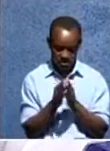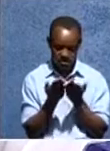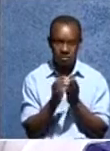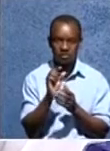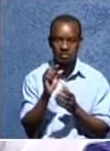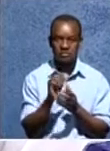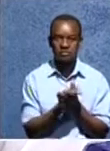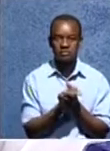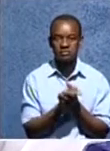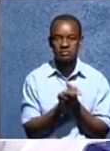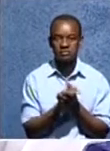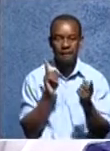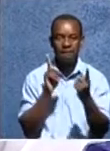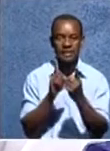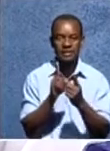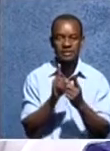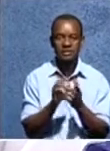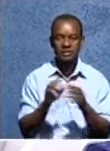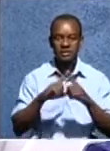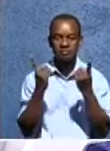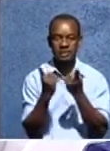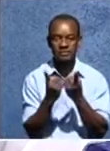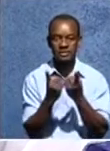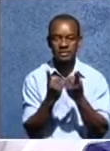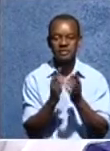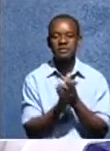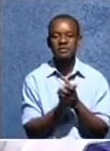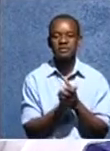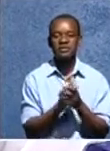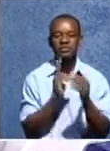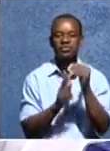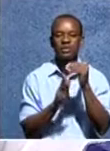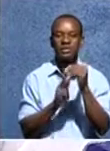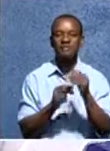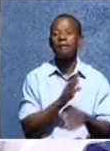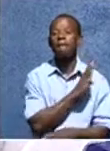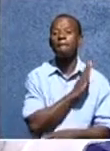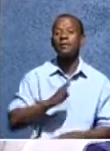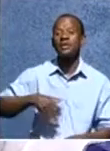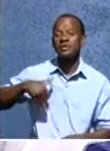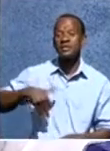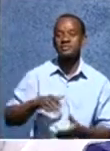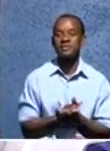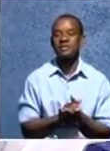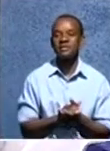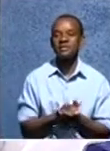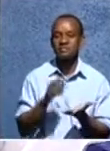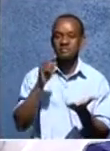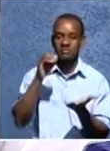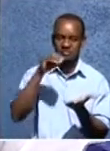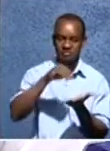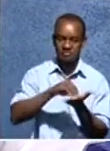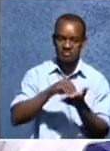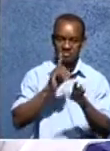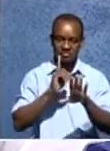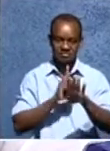or division at the Namibia Tourism Board, they should be able to. And in fact, you can even make an appointment because they usually travel to